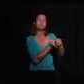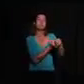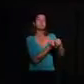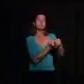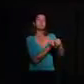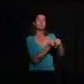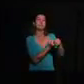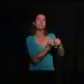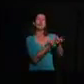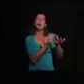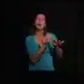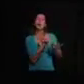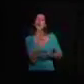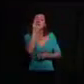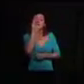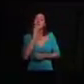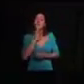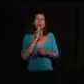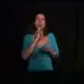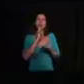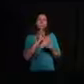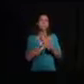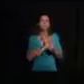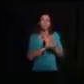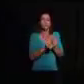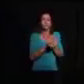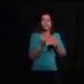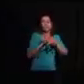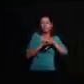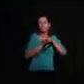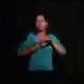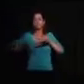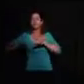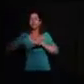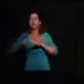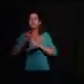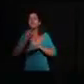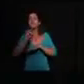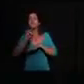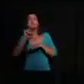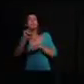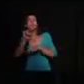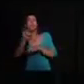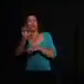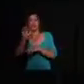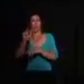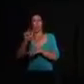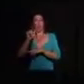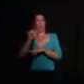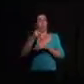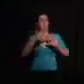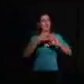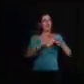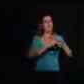had to take it national, it needed to get spun off into its own organization.